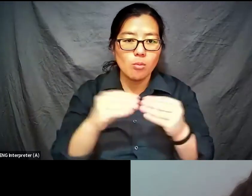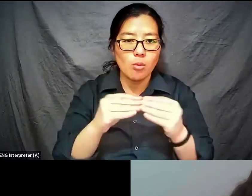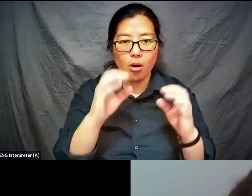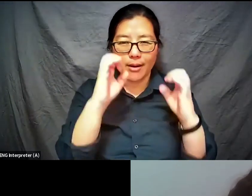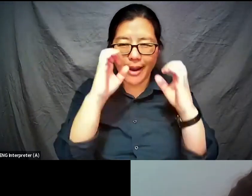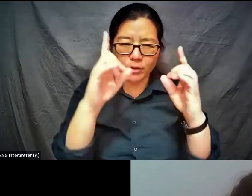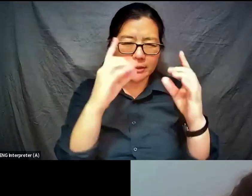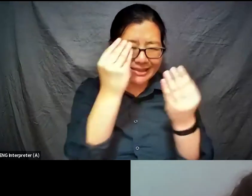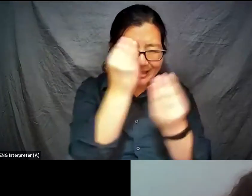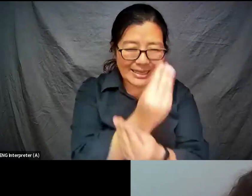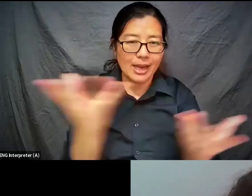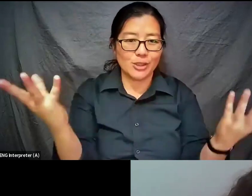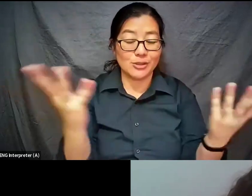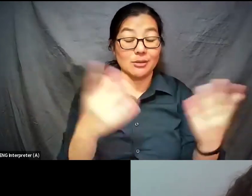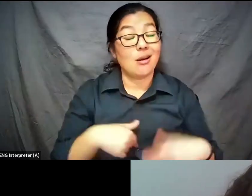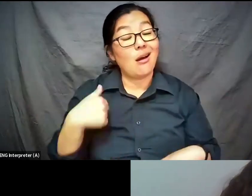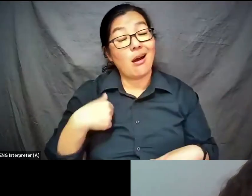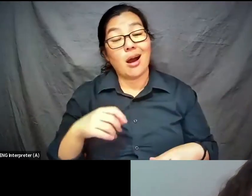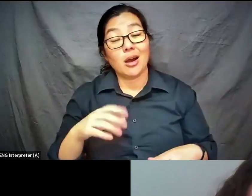formats of storytelling.